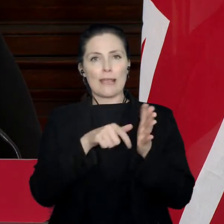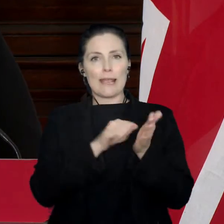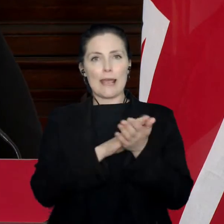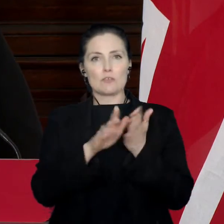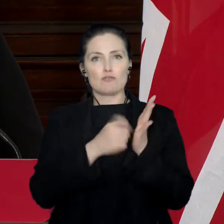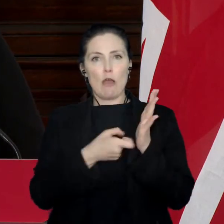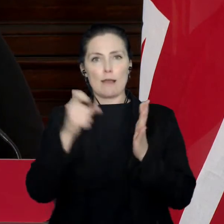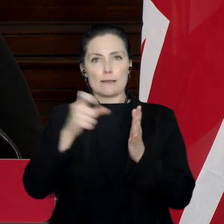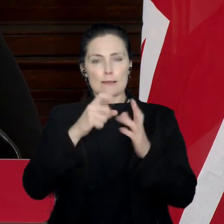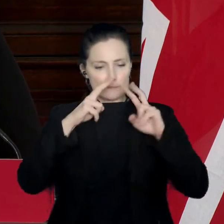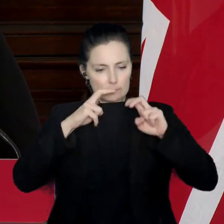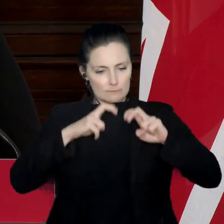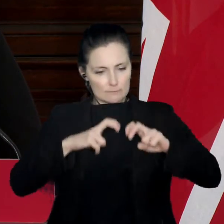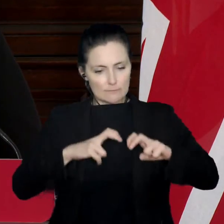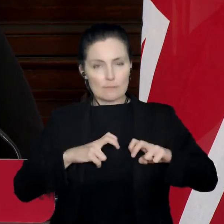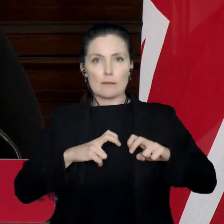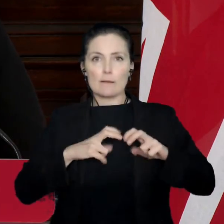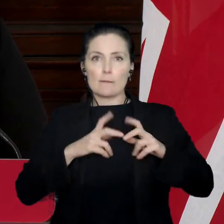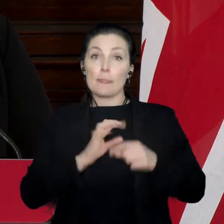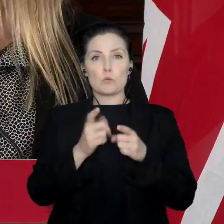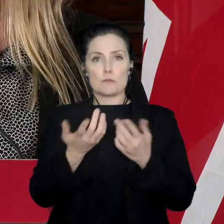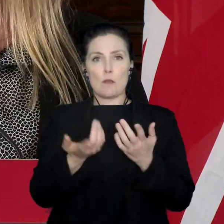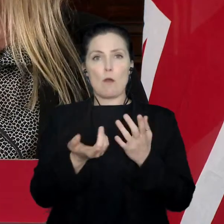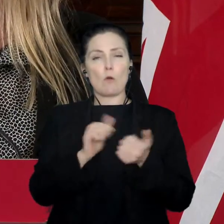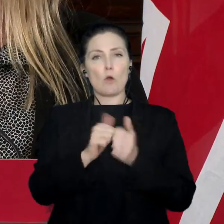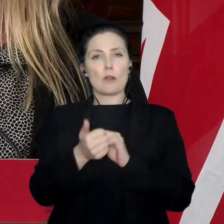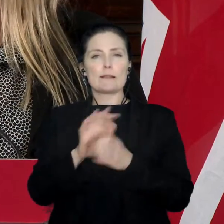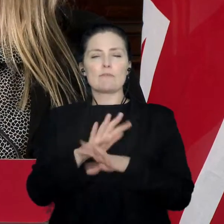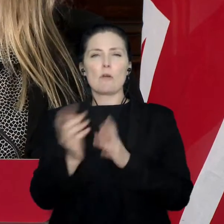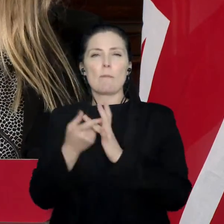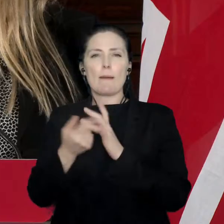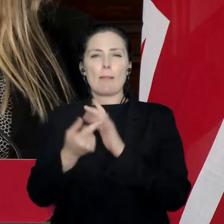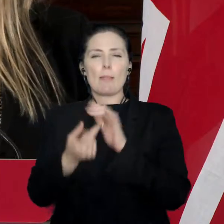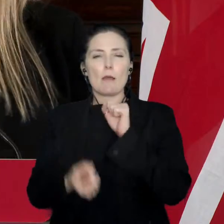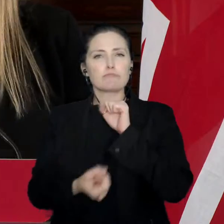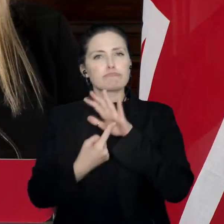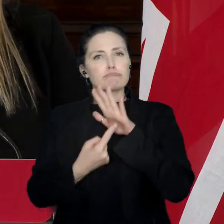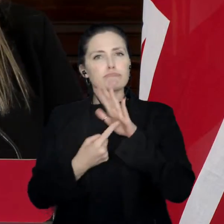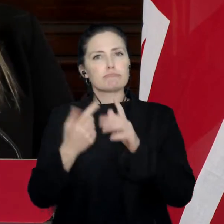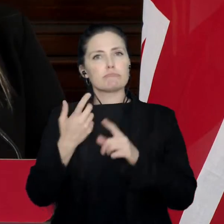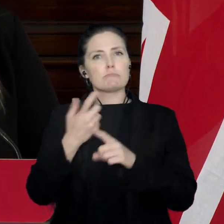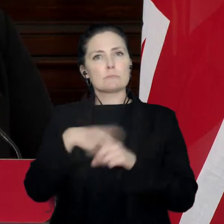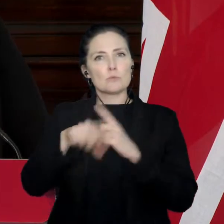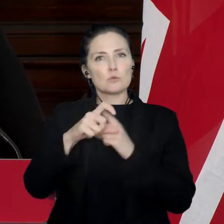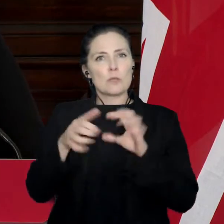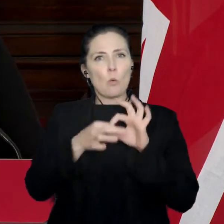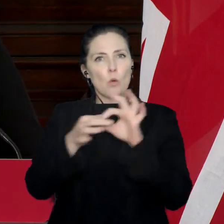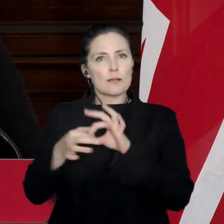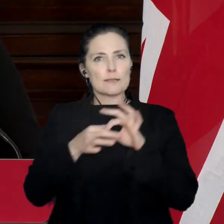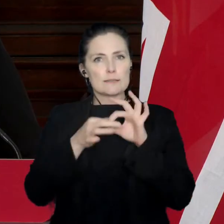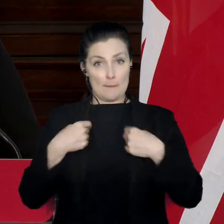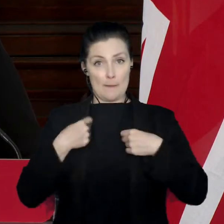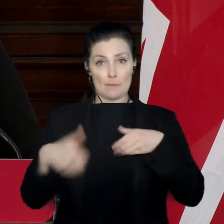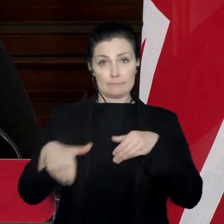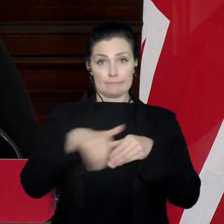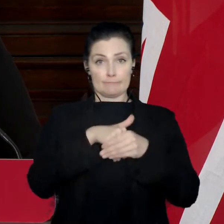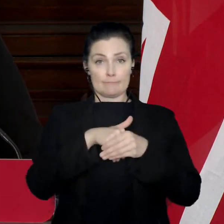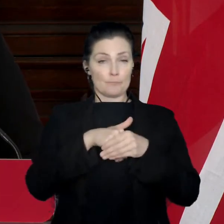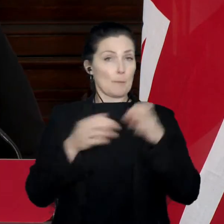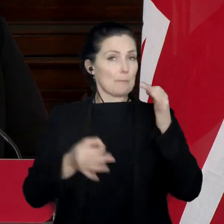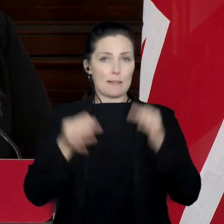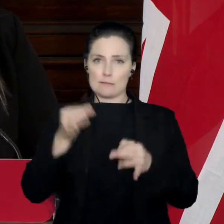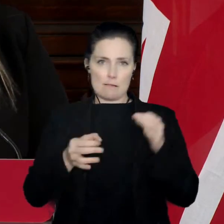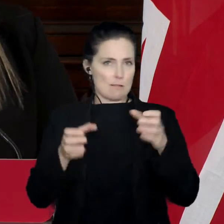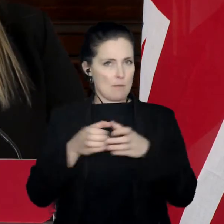investigated the party in the first place, as well as... I do not belong to a political party.